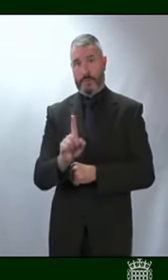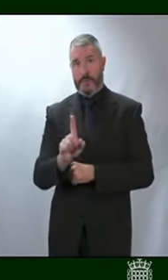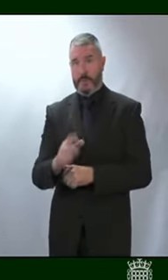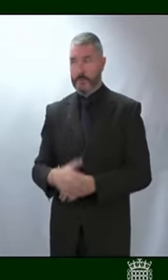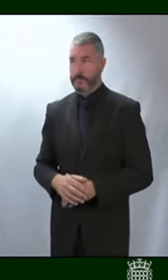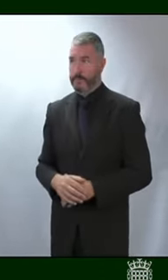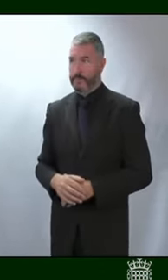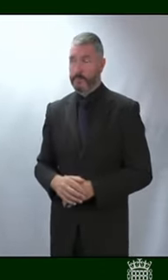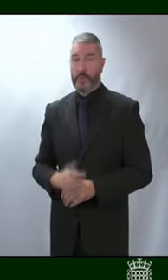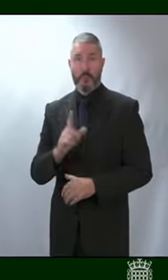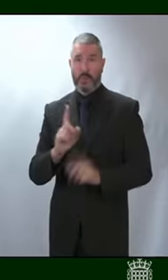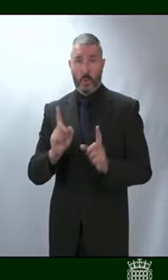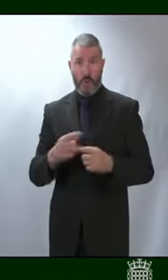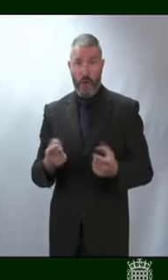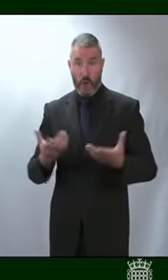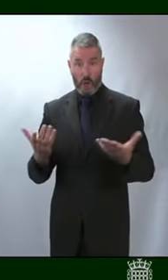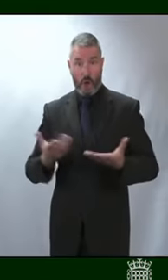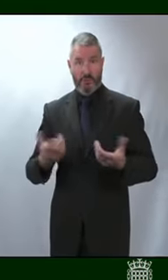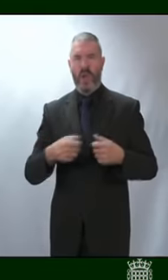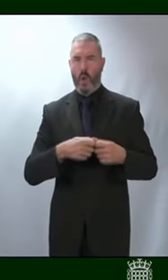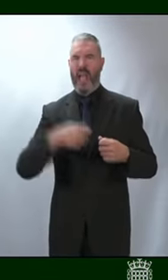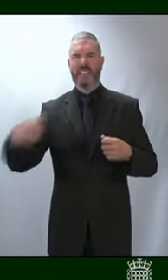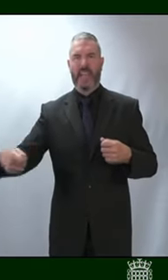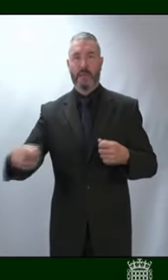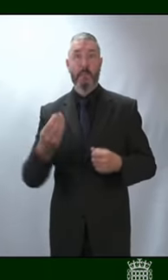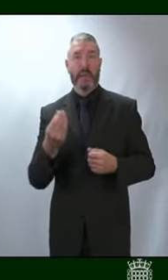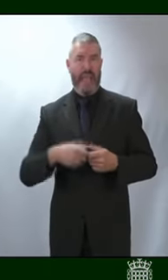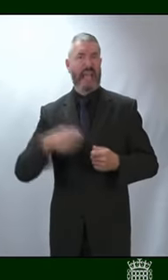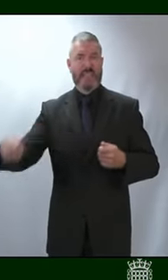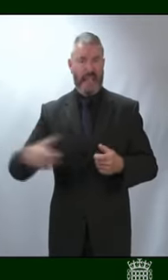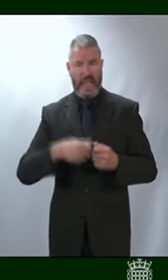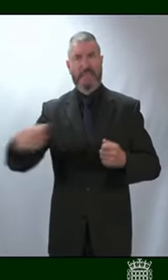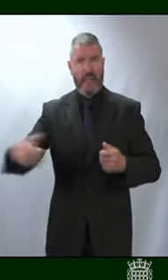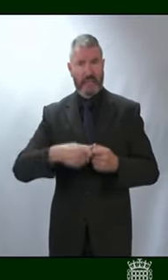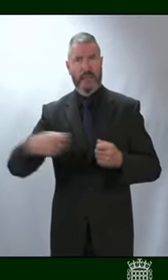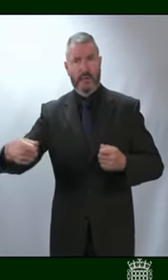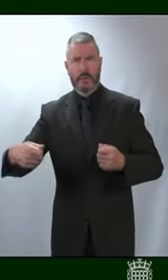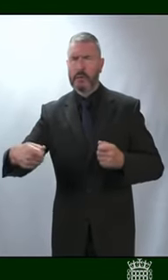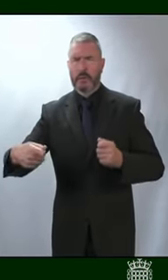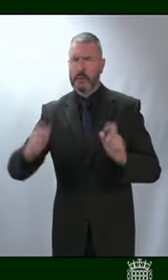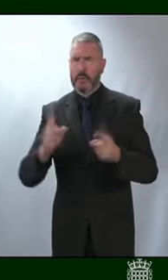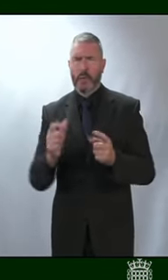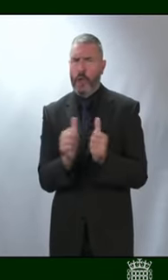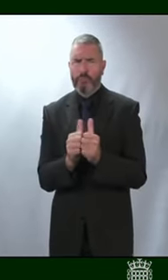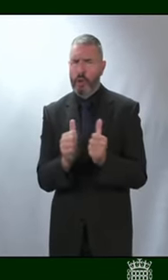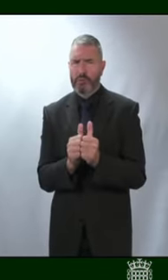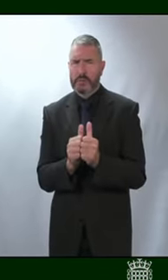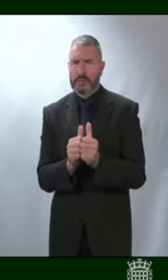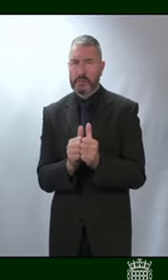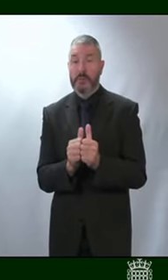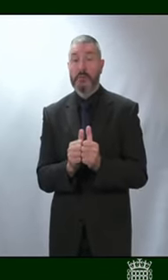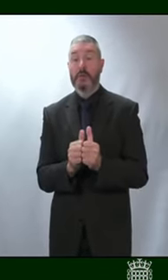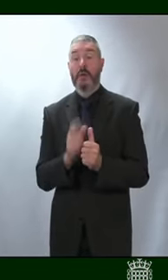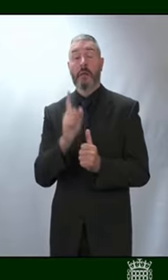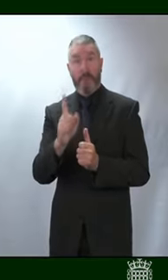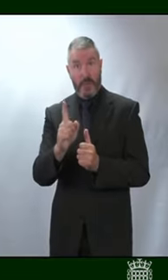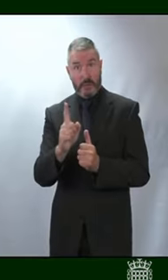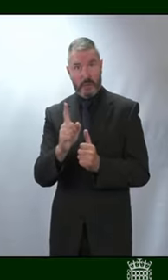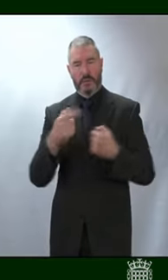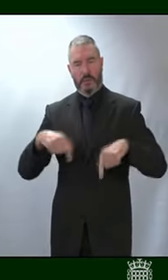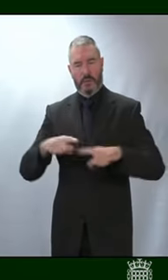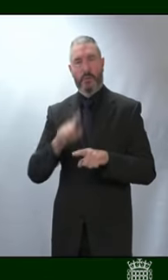simply to extend the current existing furlough scheme in its present form beyond the end of October, but we will do everything